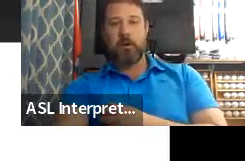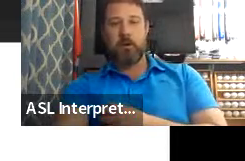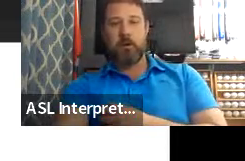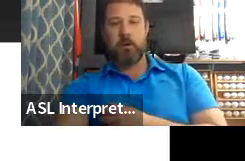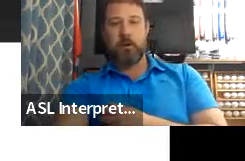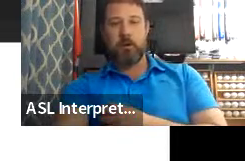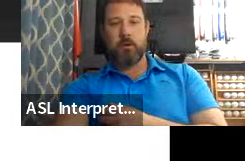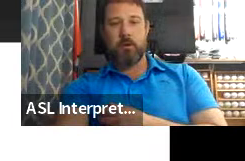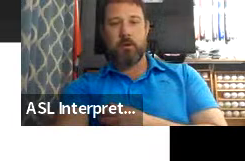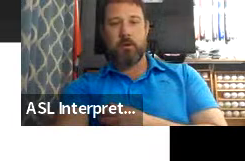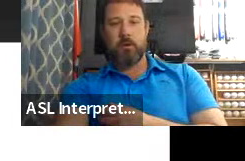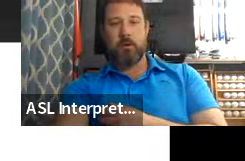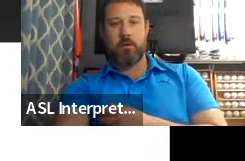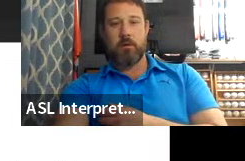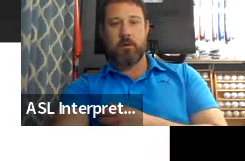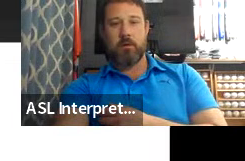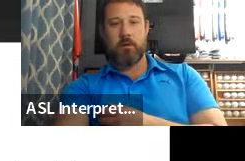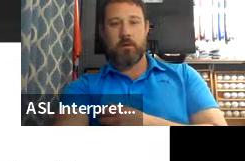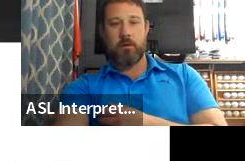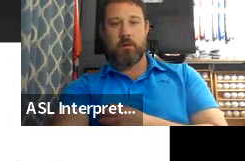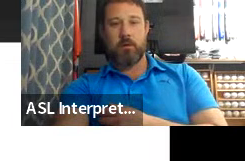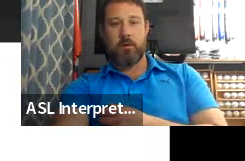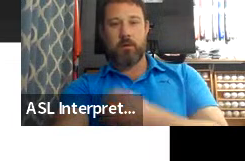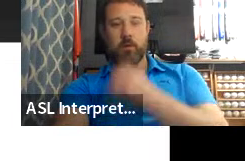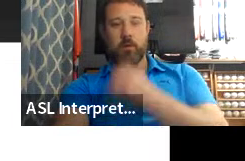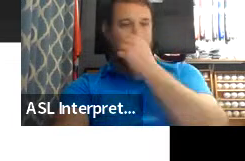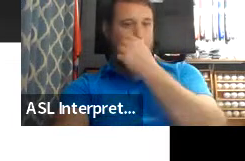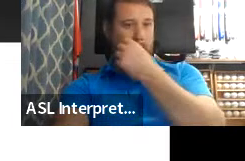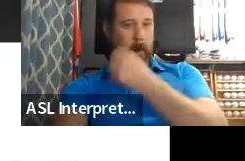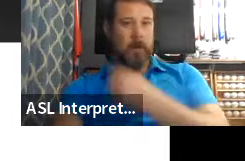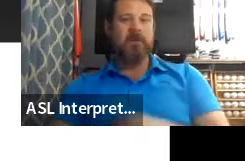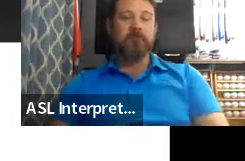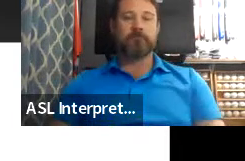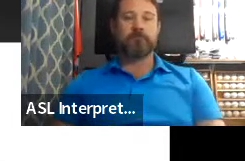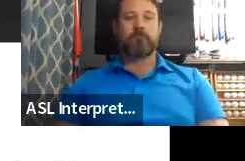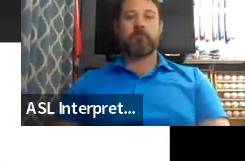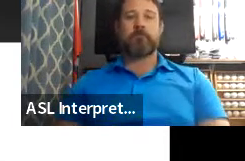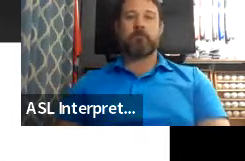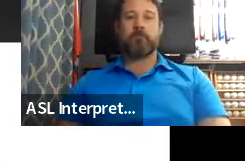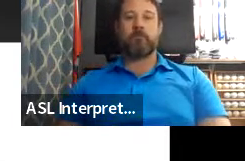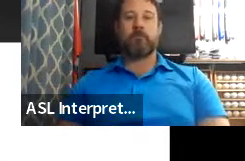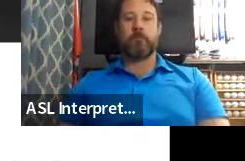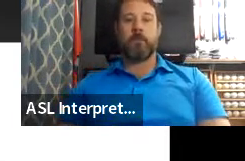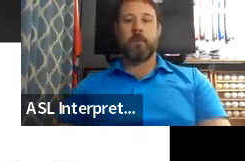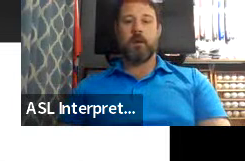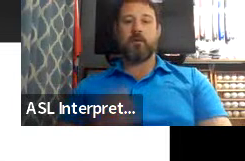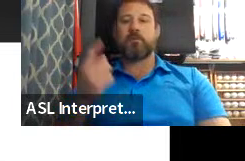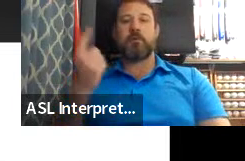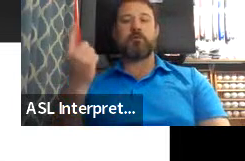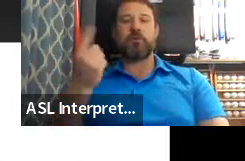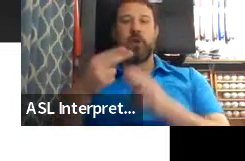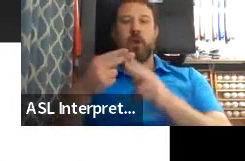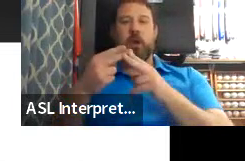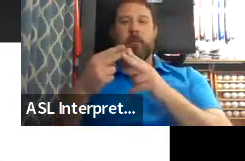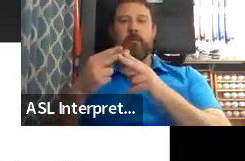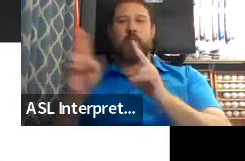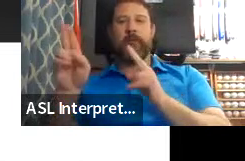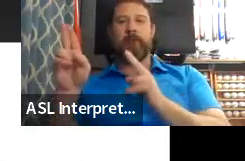We'll jump right in. Next slide, please. Okay, so just a sort of a brief where we